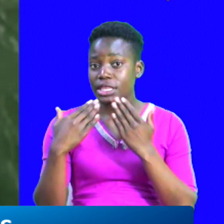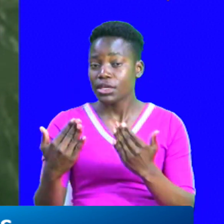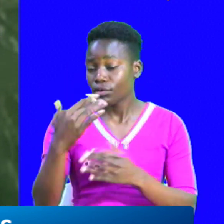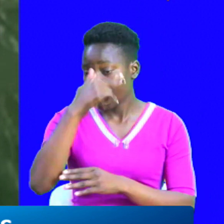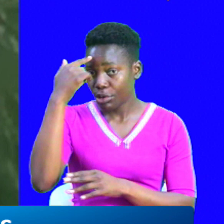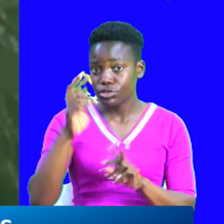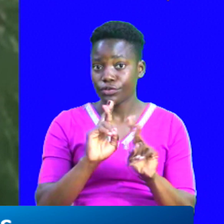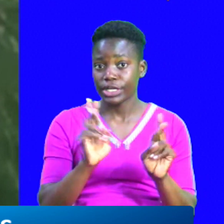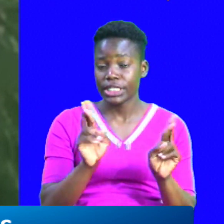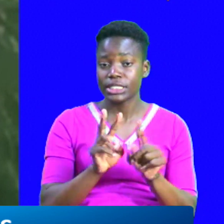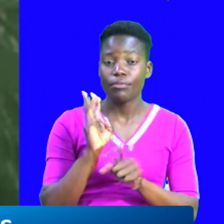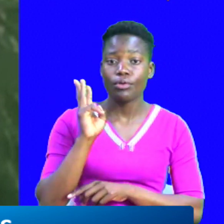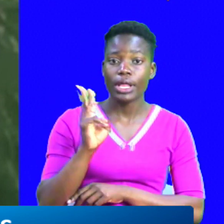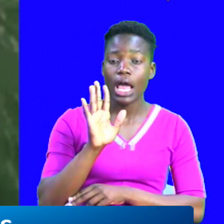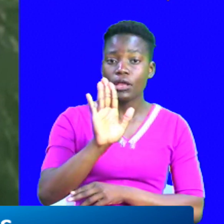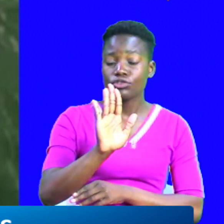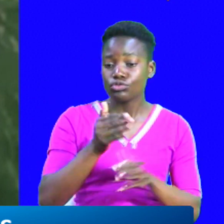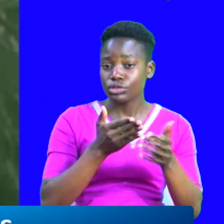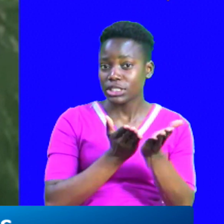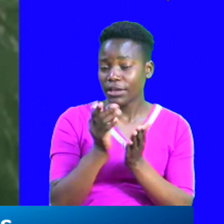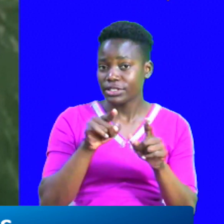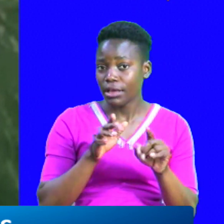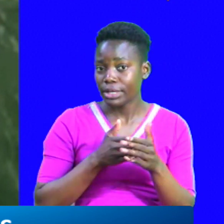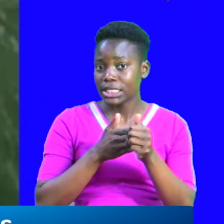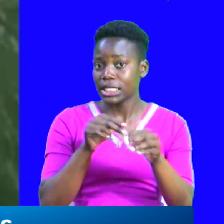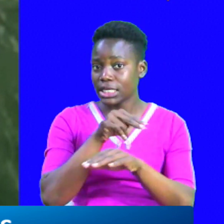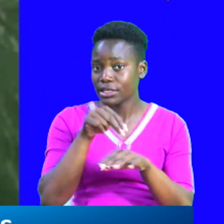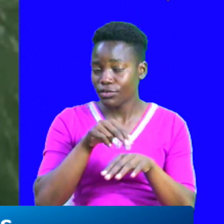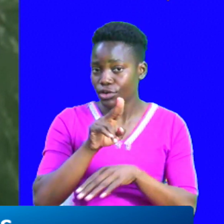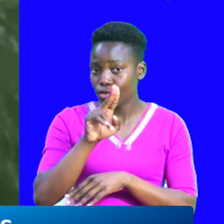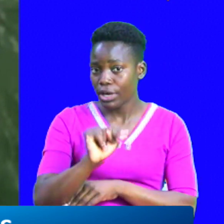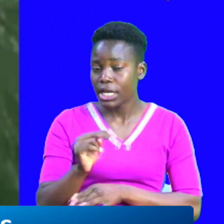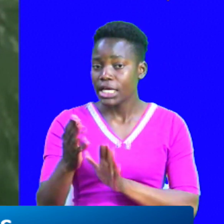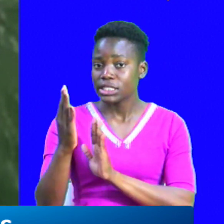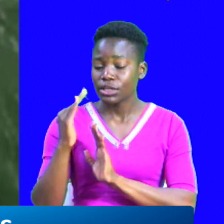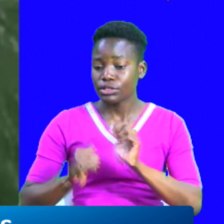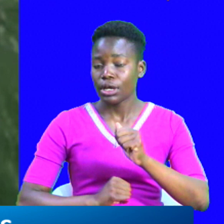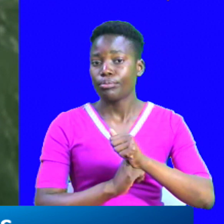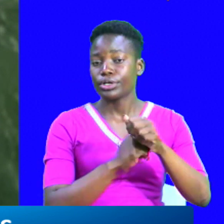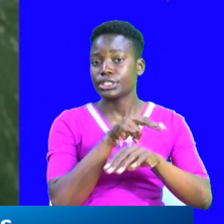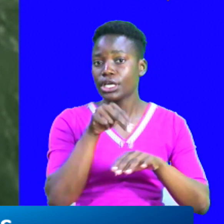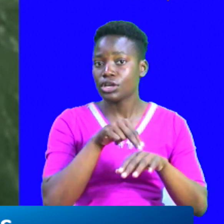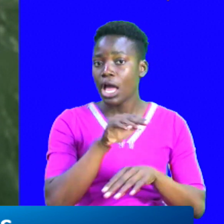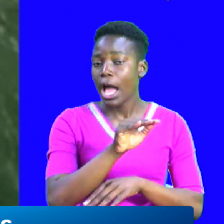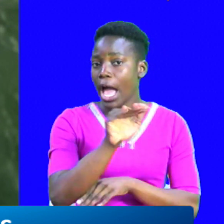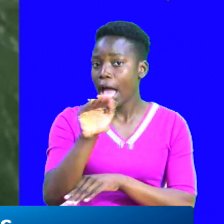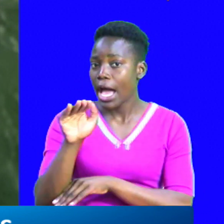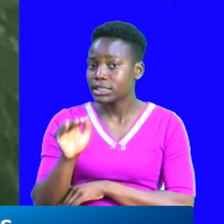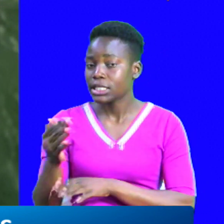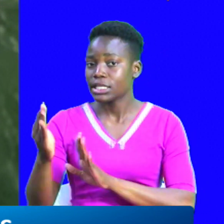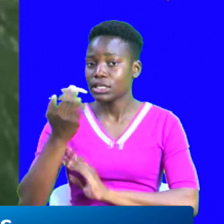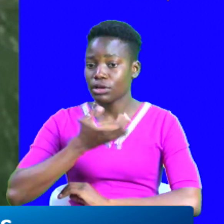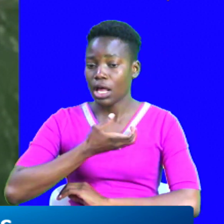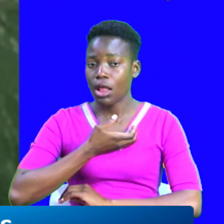willingness to serve as the lead nation of a UN-backed security support mission. I call on the Security Council to authorize